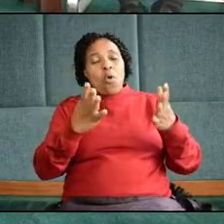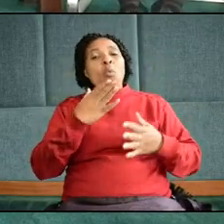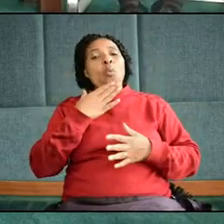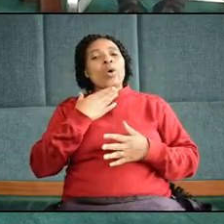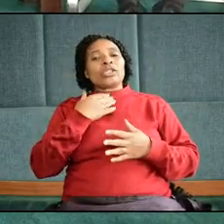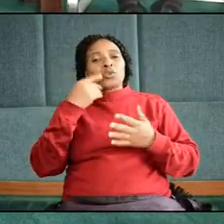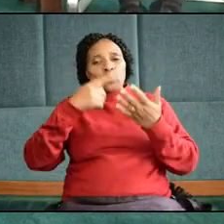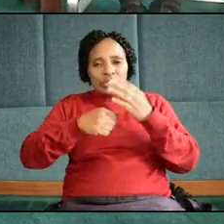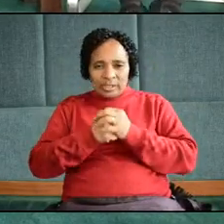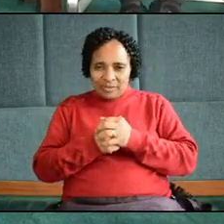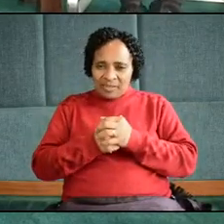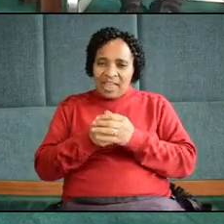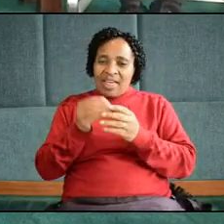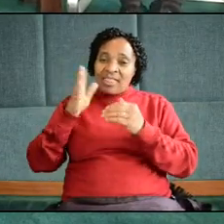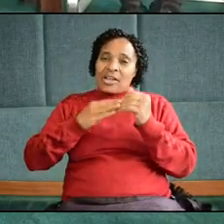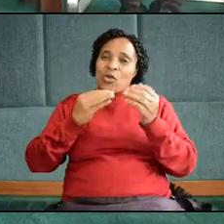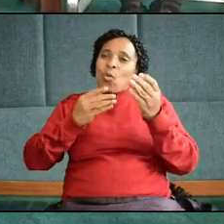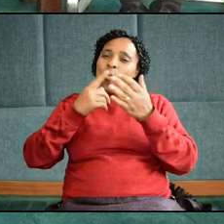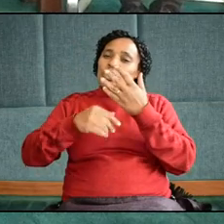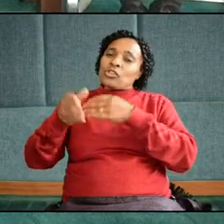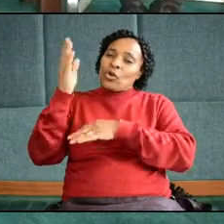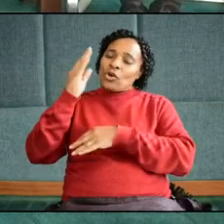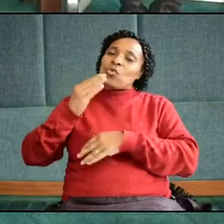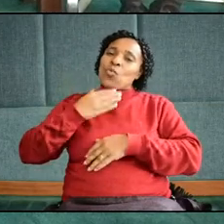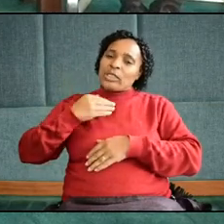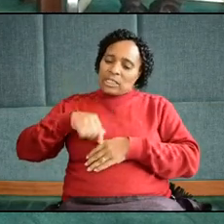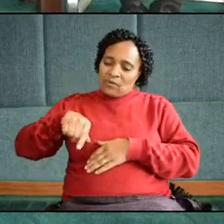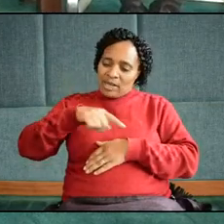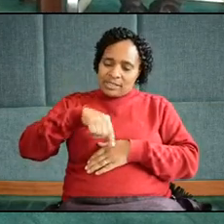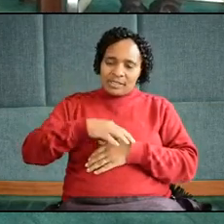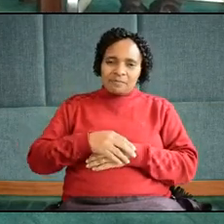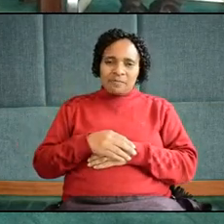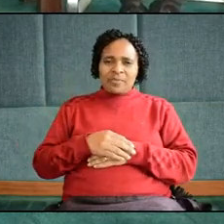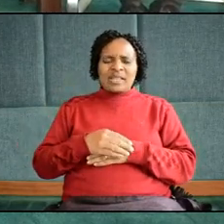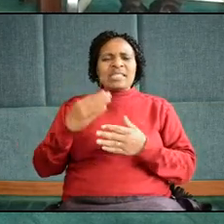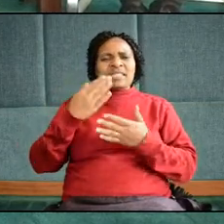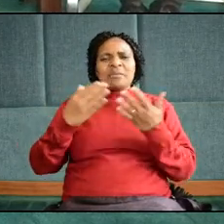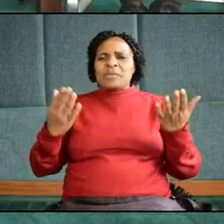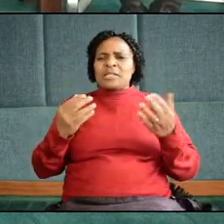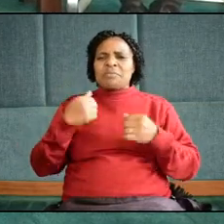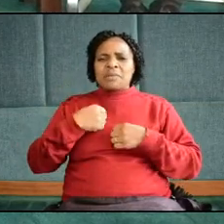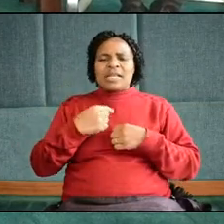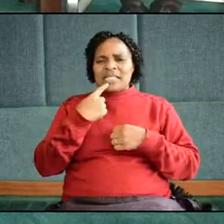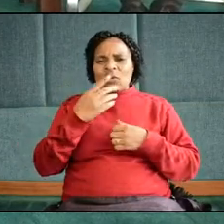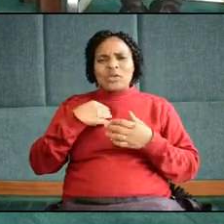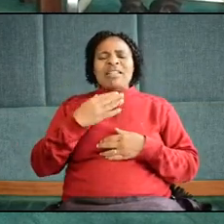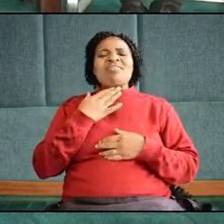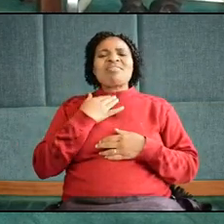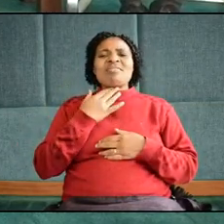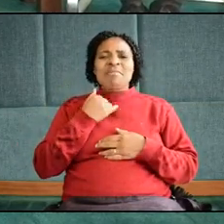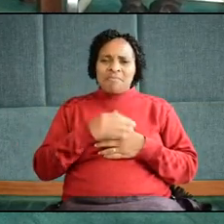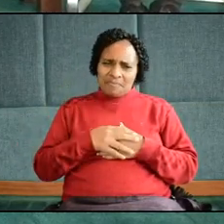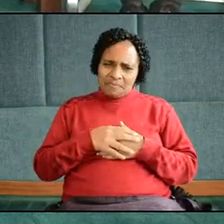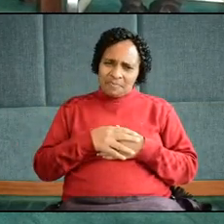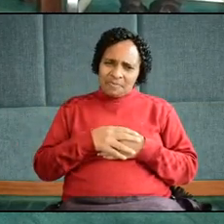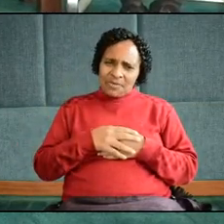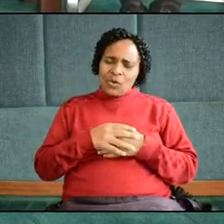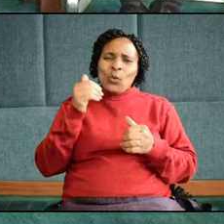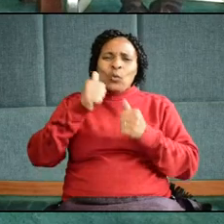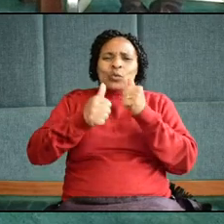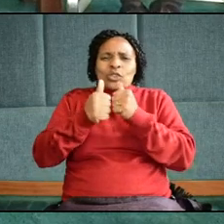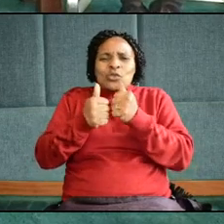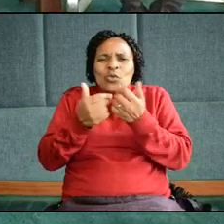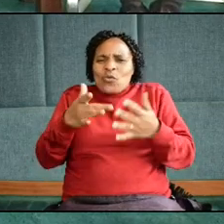want than what God wants of us. Okay? It's something I call a pet sin. I like to call it a pet sin. It's something you